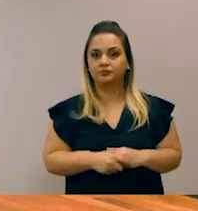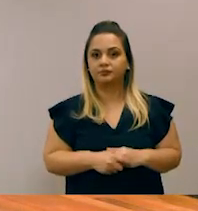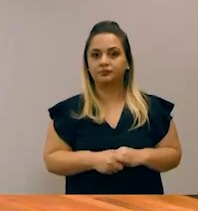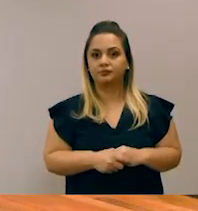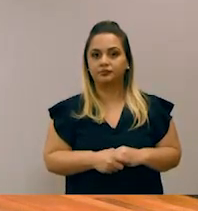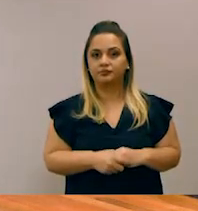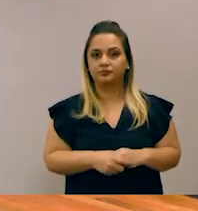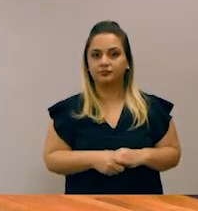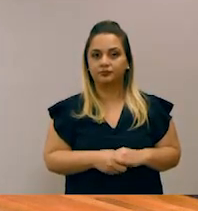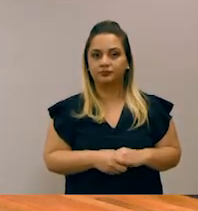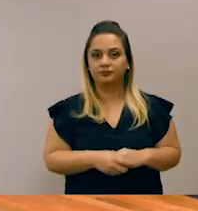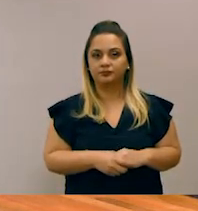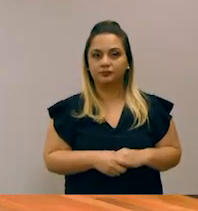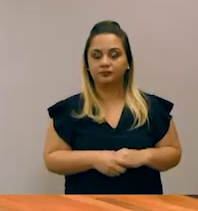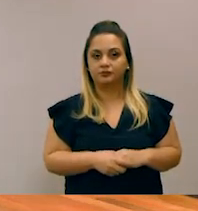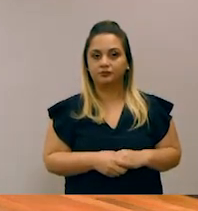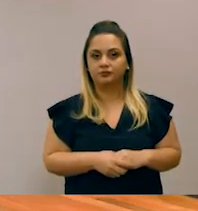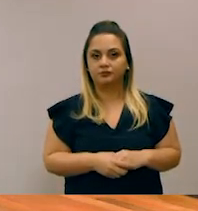layer, and it's sequential.